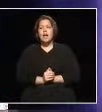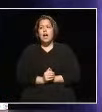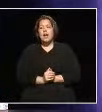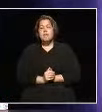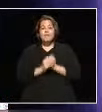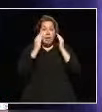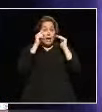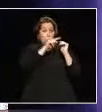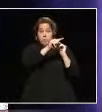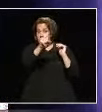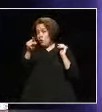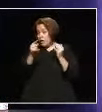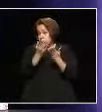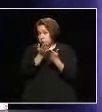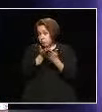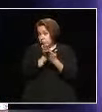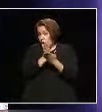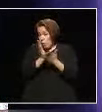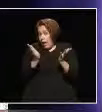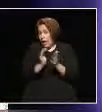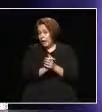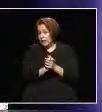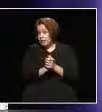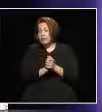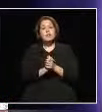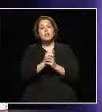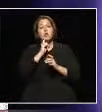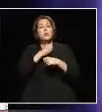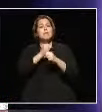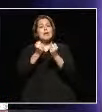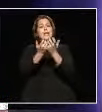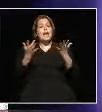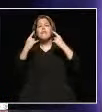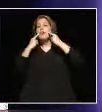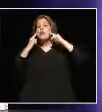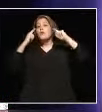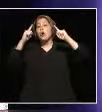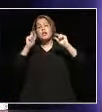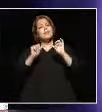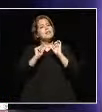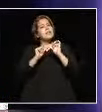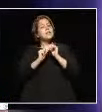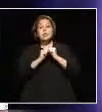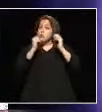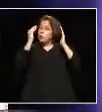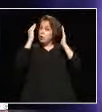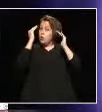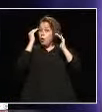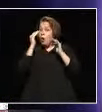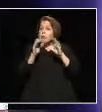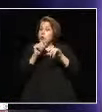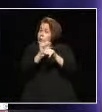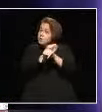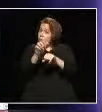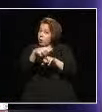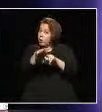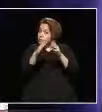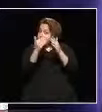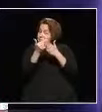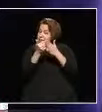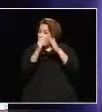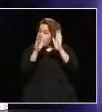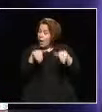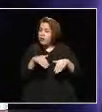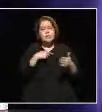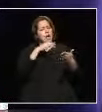hope you guys are doing okay out there. You're really making it work, and you need to keep it up. Hope you're getting a little work done around the house. You know, I was